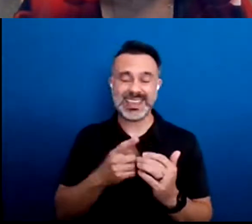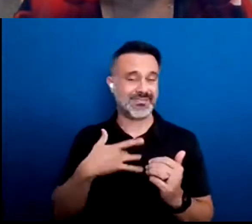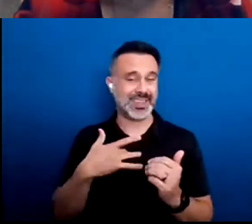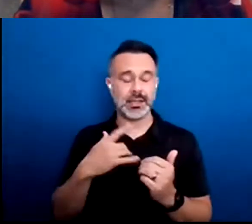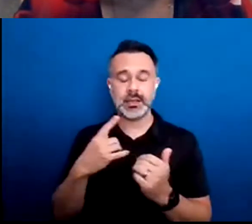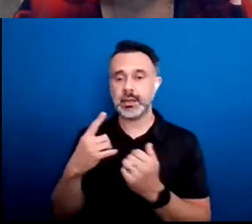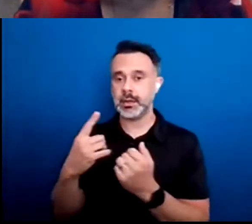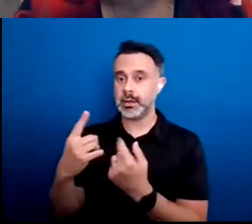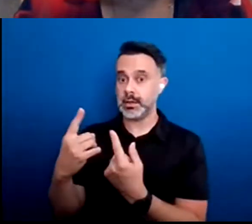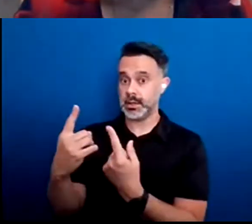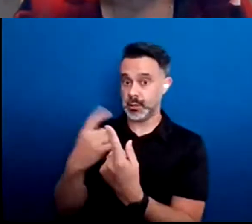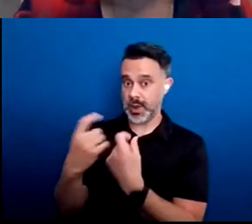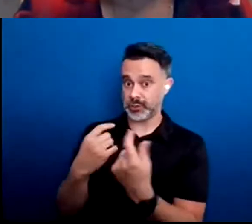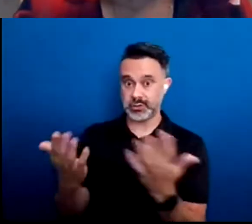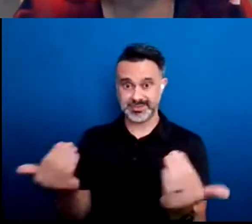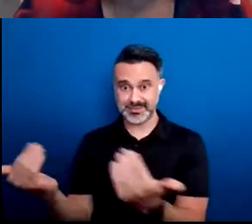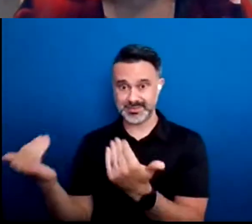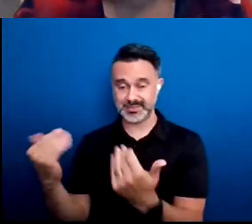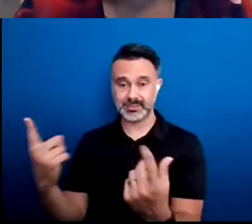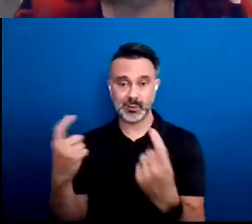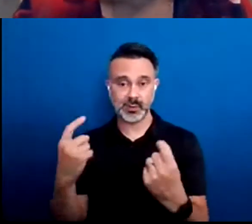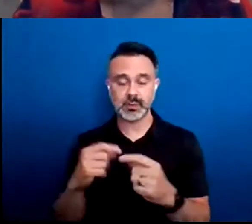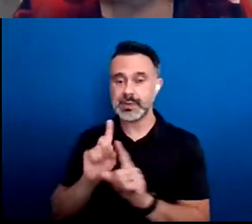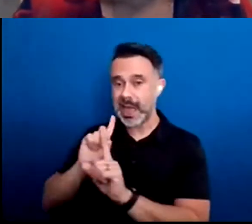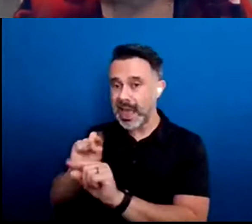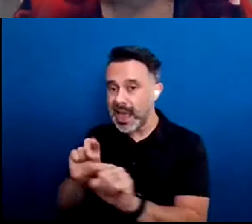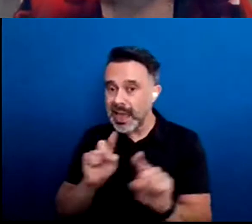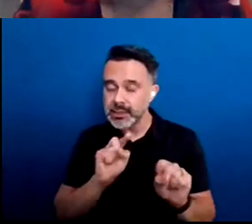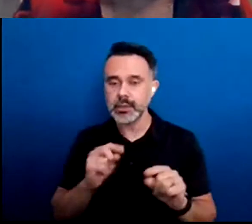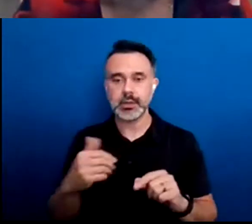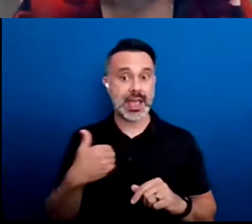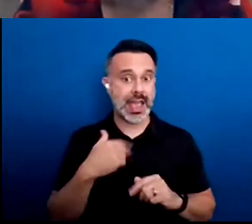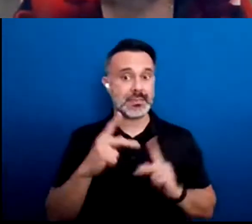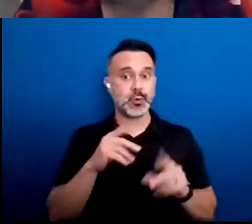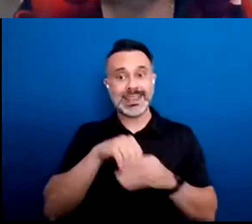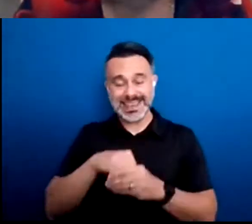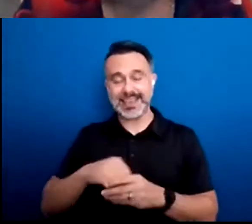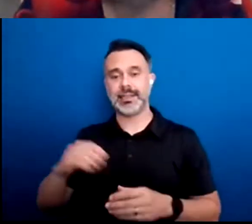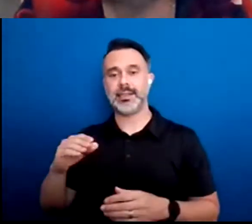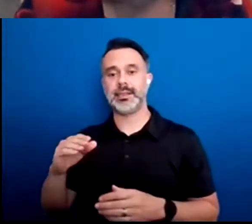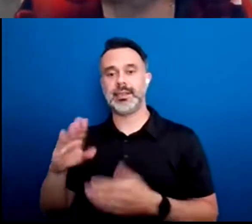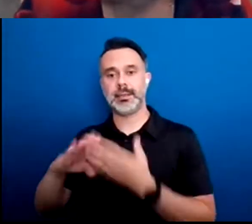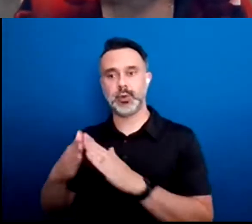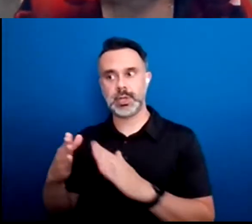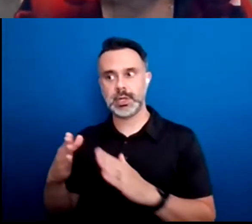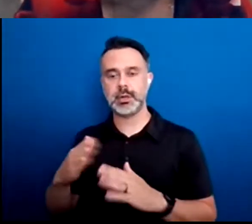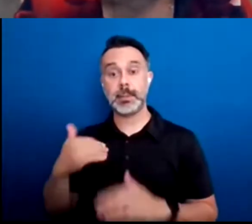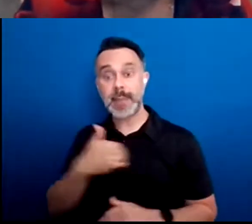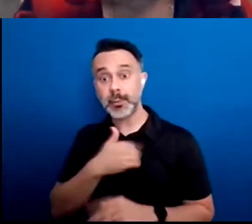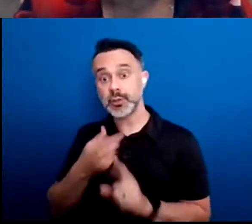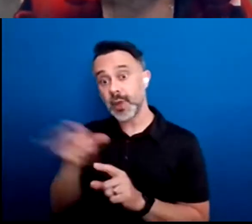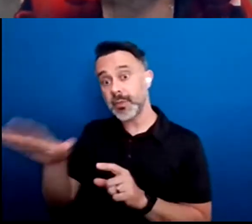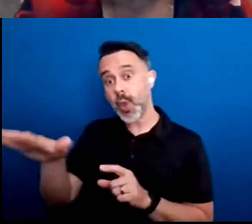having members of the community who are there to support your comments are the ways